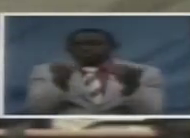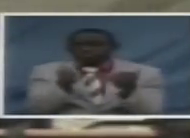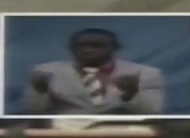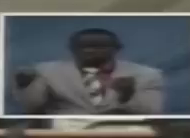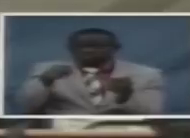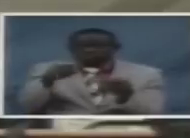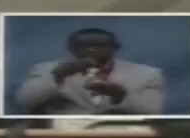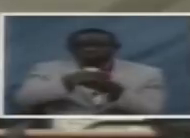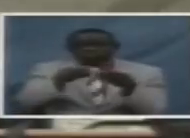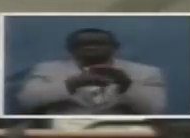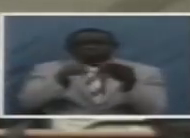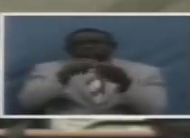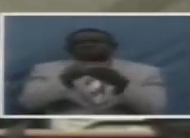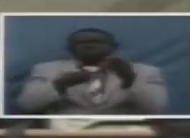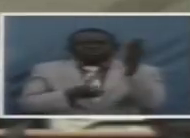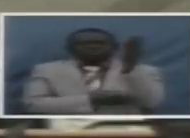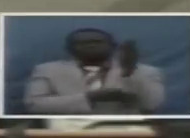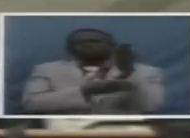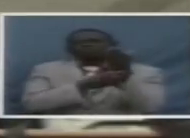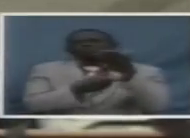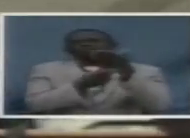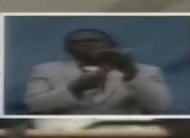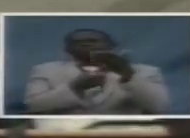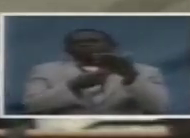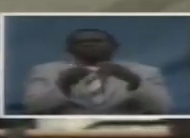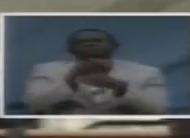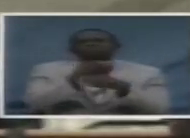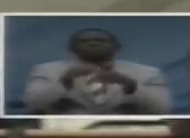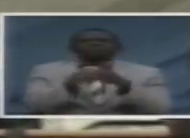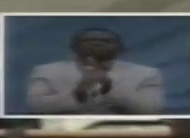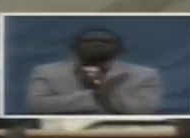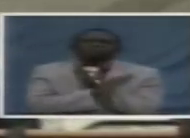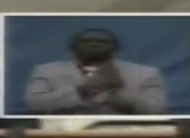the banking sector and the economy. The repositioning